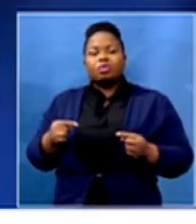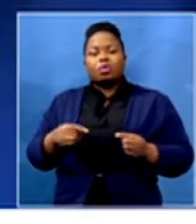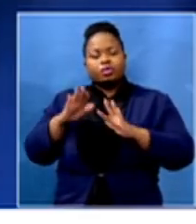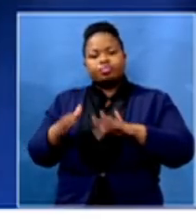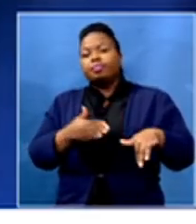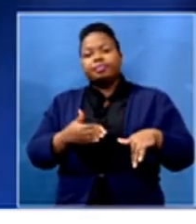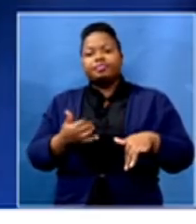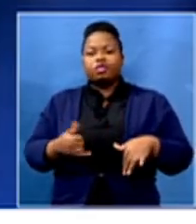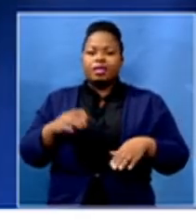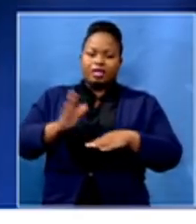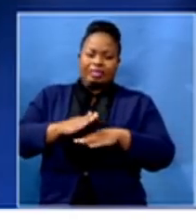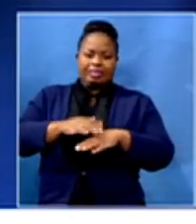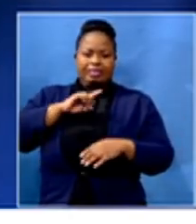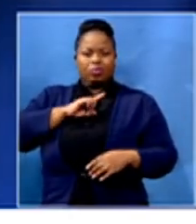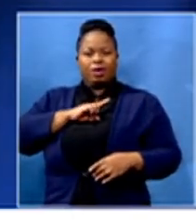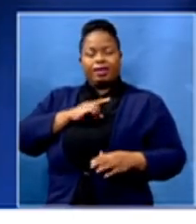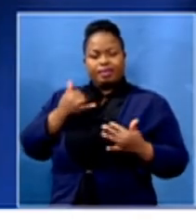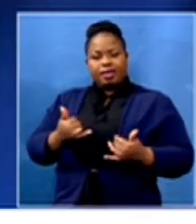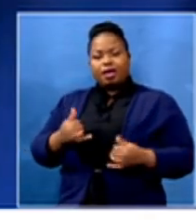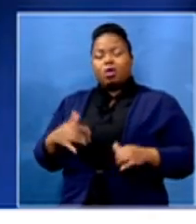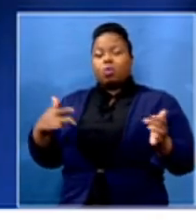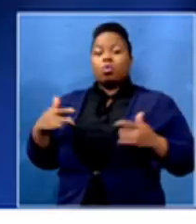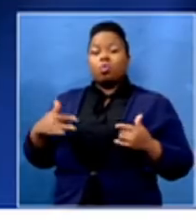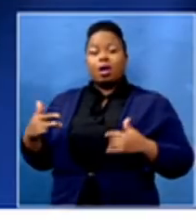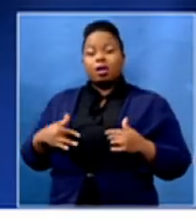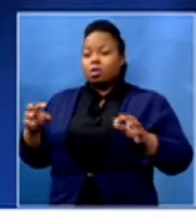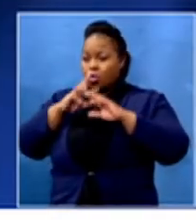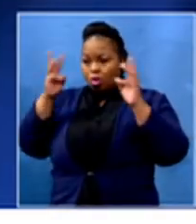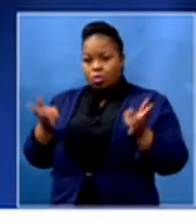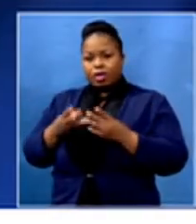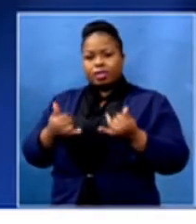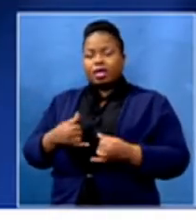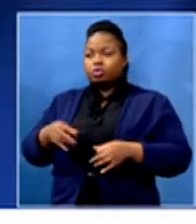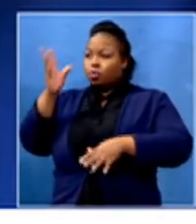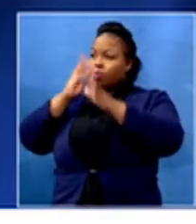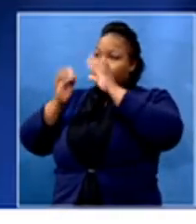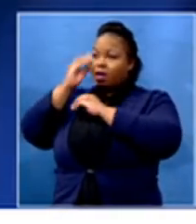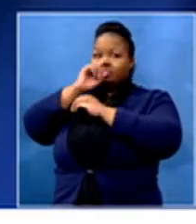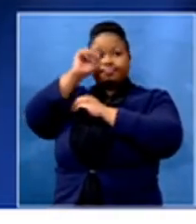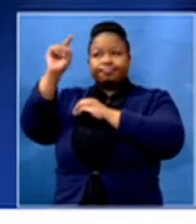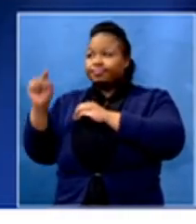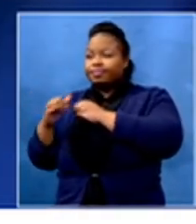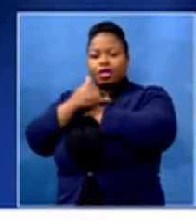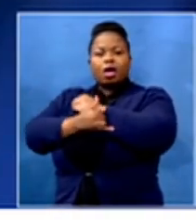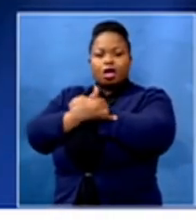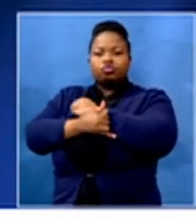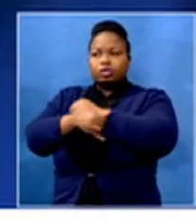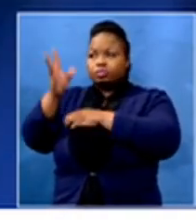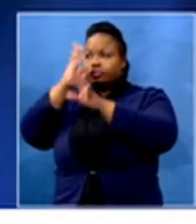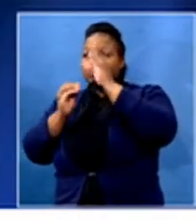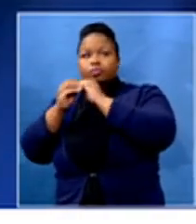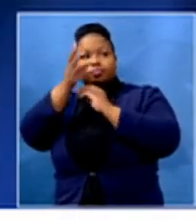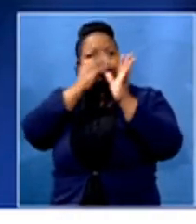for that reason, this is a pandemic that's worrying the whole world. And so we check lessons from various other parts of the world and take some of what we think